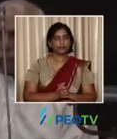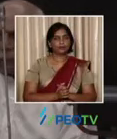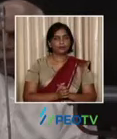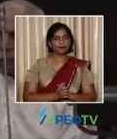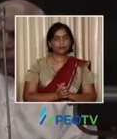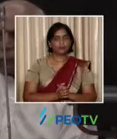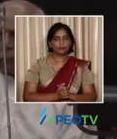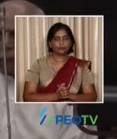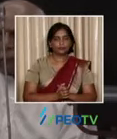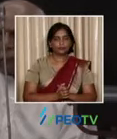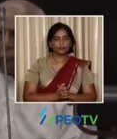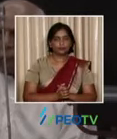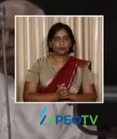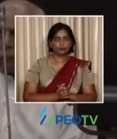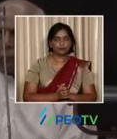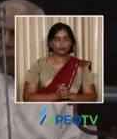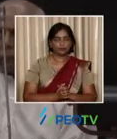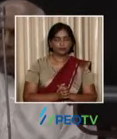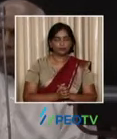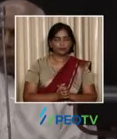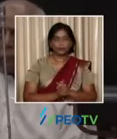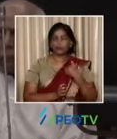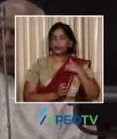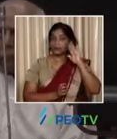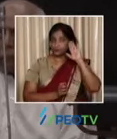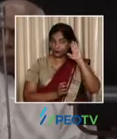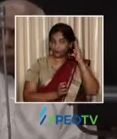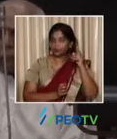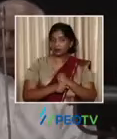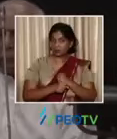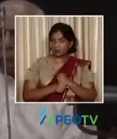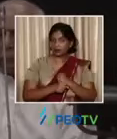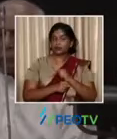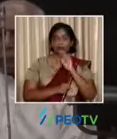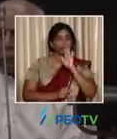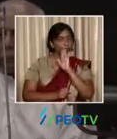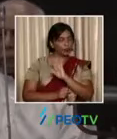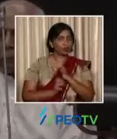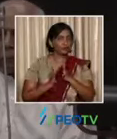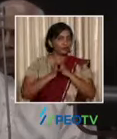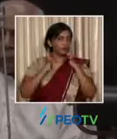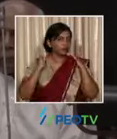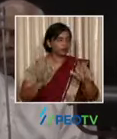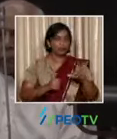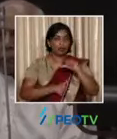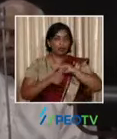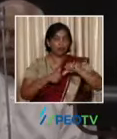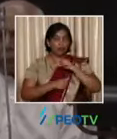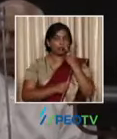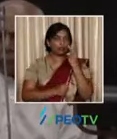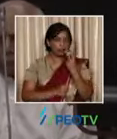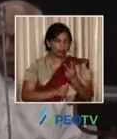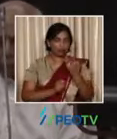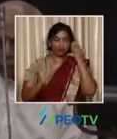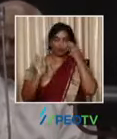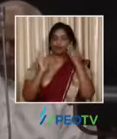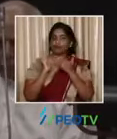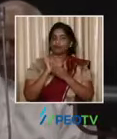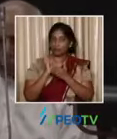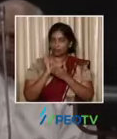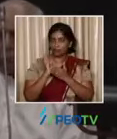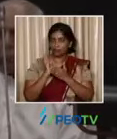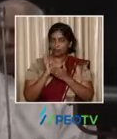for the two largest state-owned banks and the three largest private sector banks. Pre-parliamentary approval of the welfare benefit payment scheme